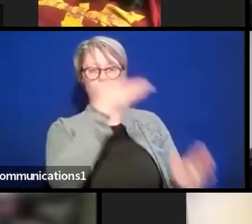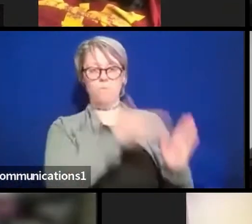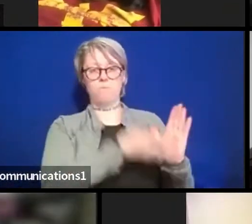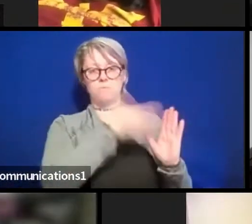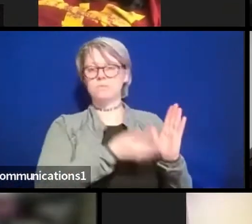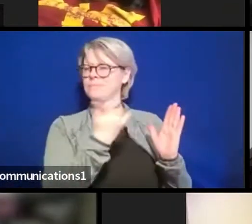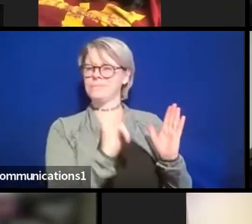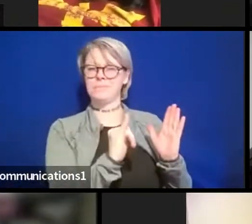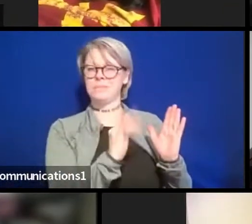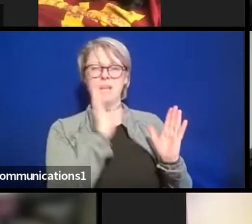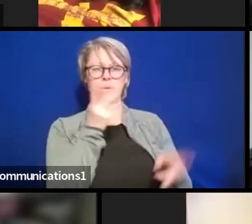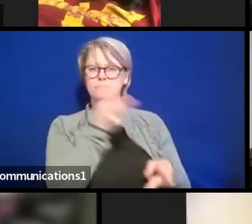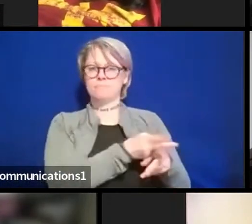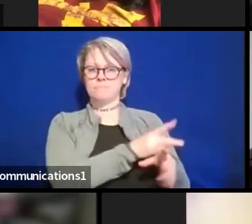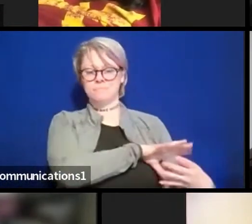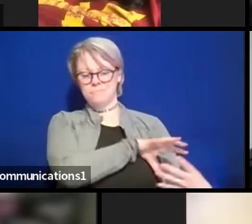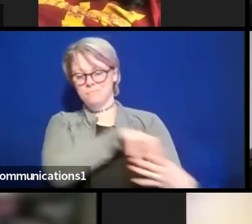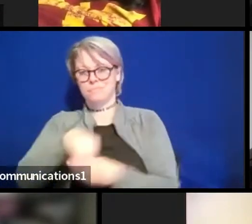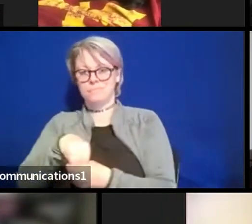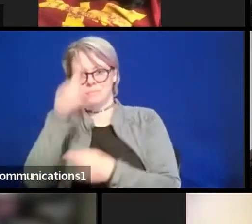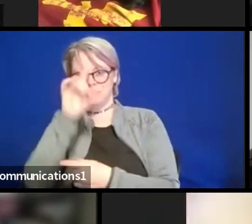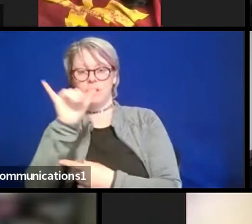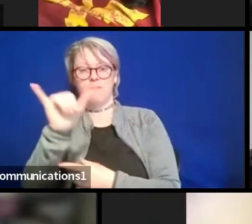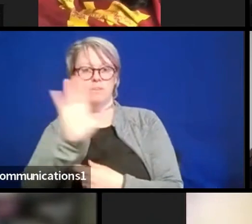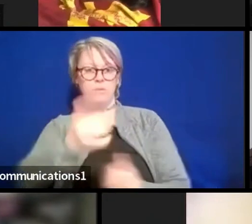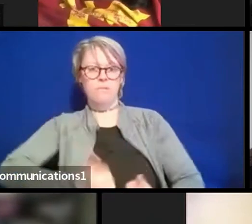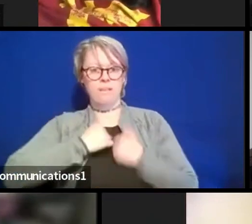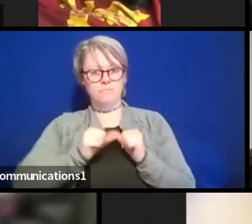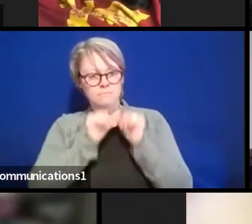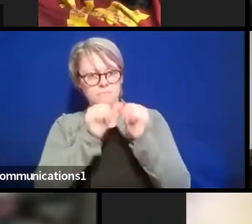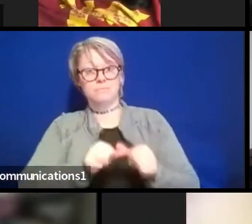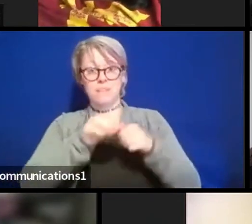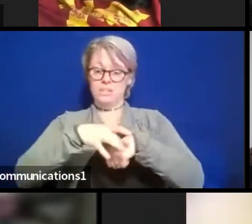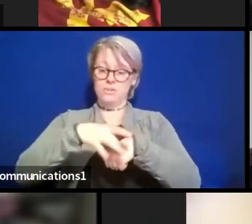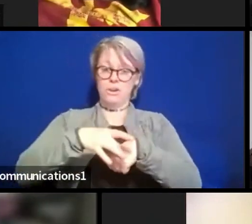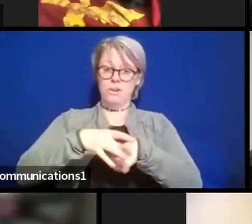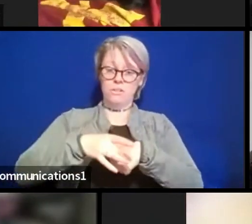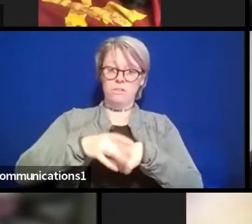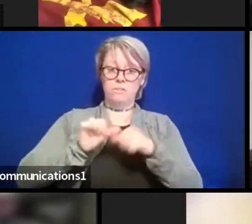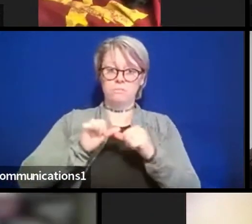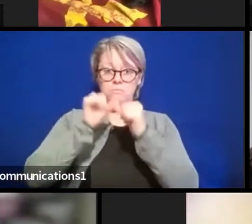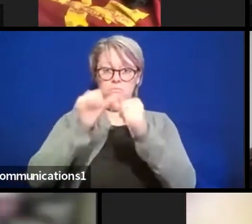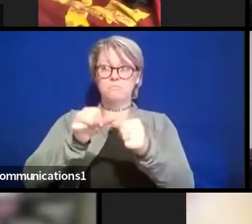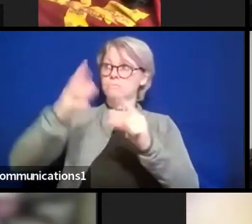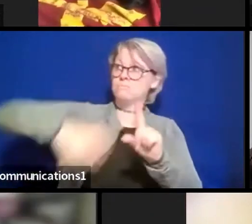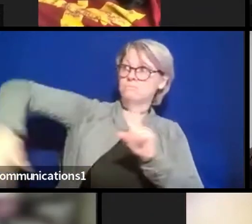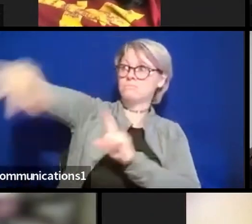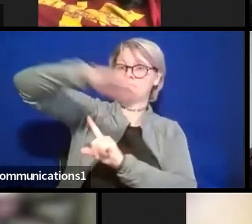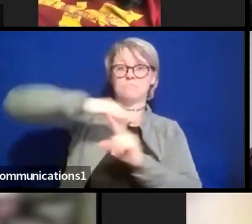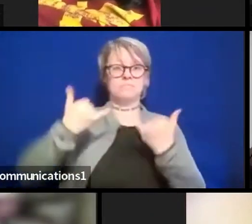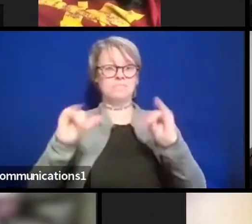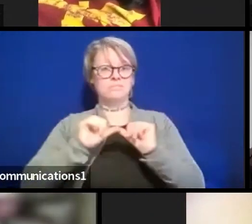them forever, as long as we're alive, and then as long as the earth is alive, and as long as the solar system and the universe are